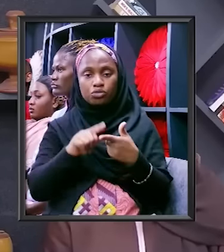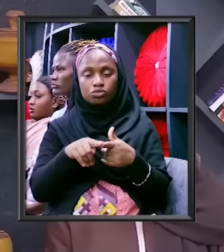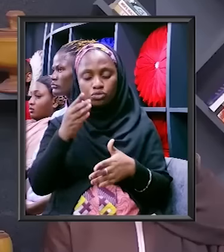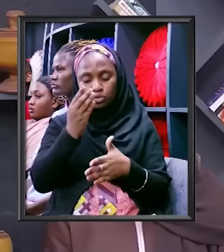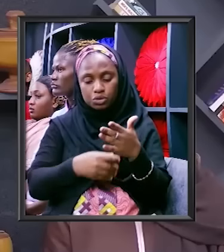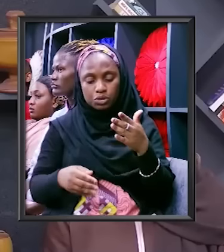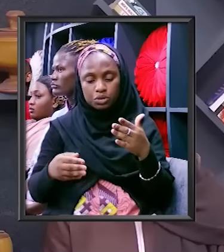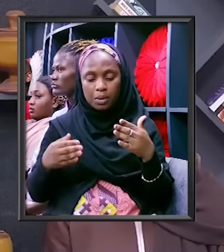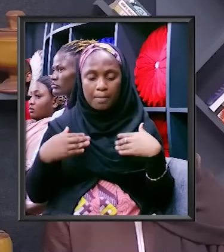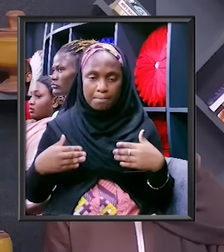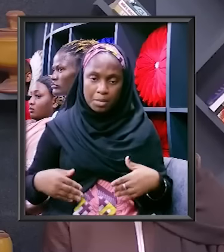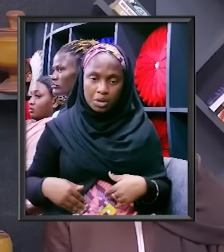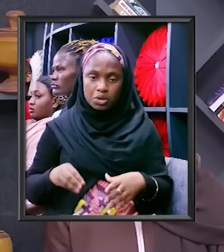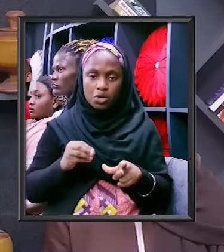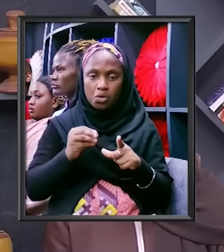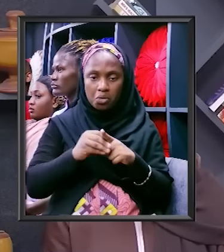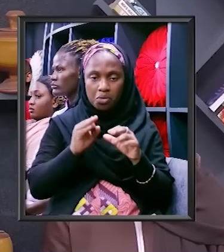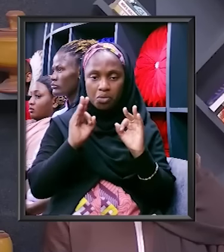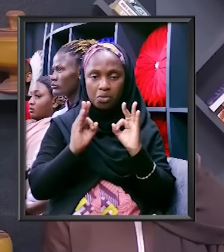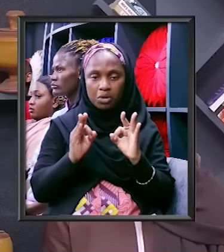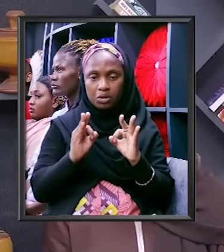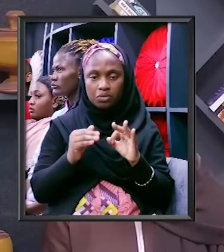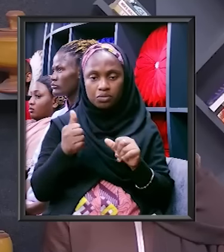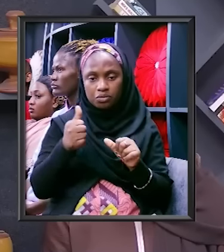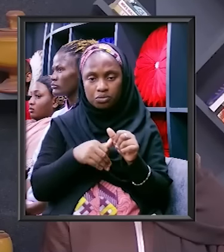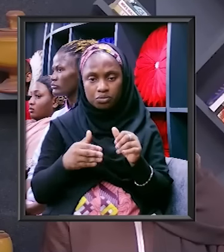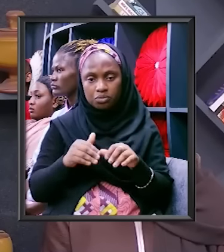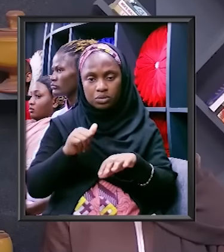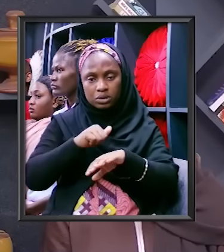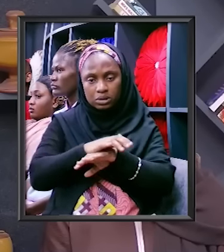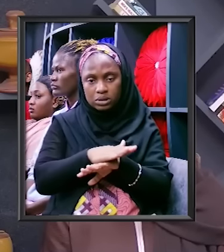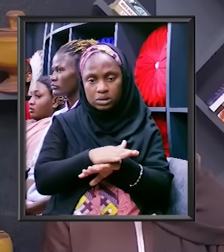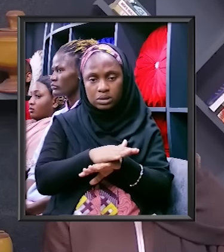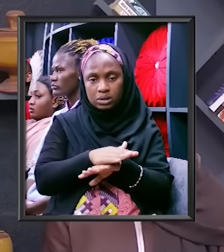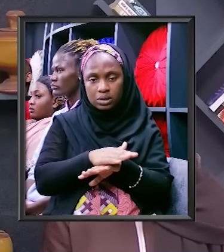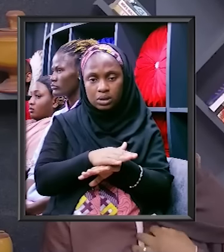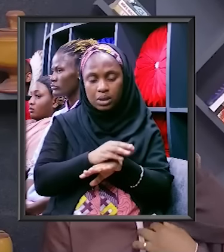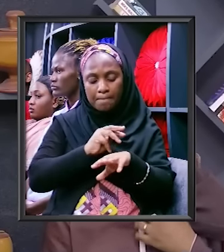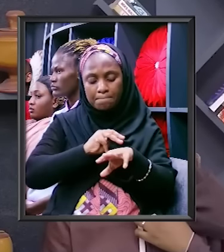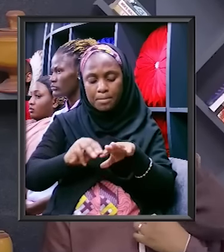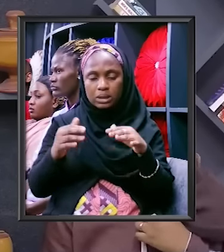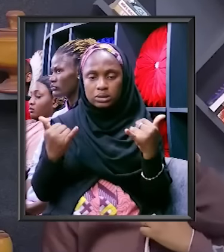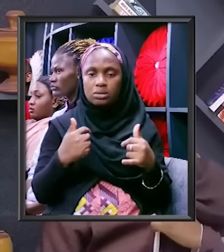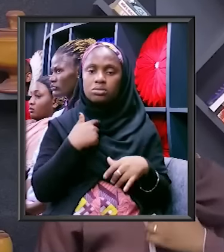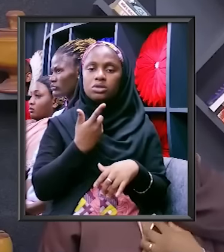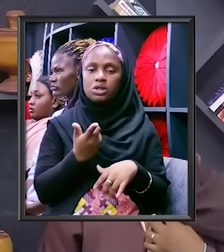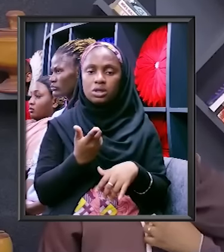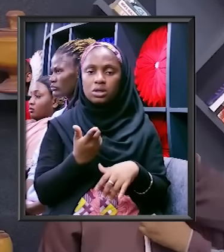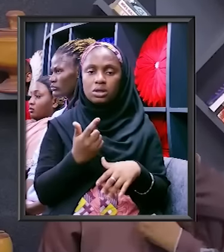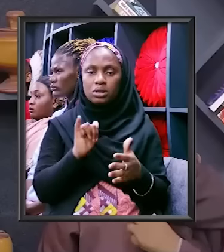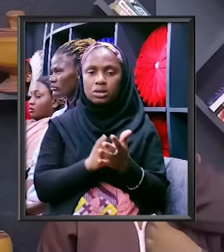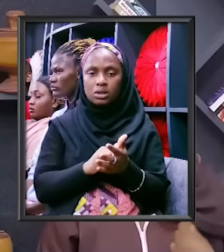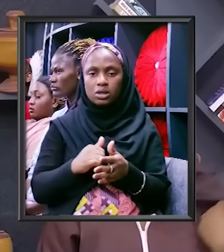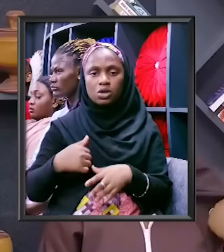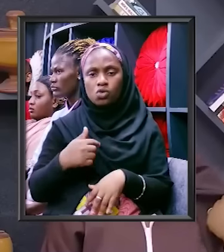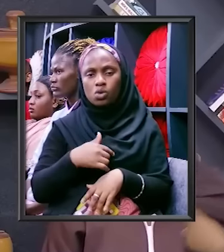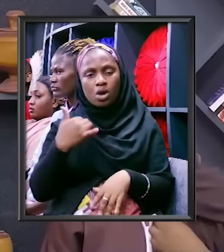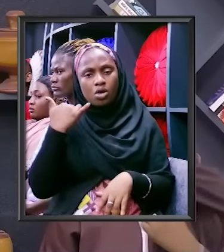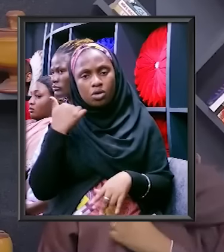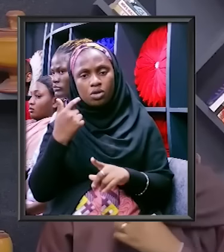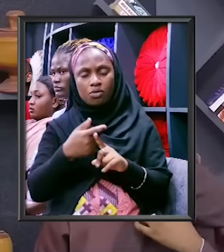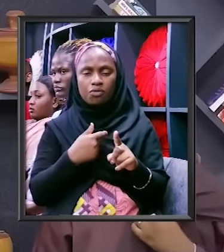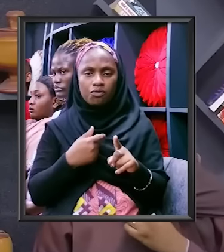Or if somebody they talk, make you take advantage, send her a text message. Tell her, say, you will call her from